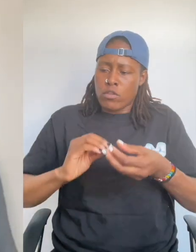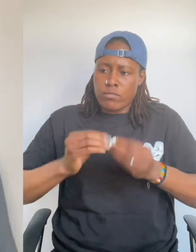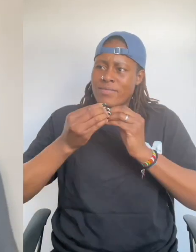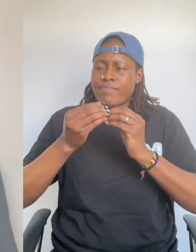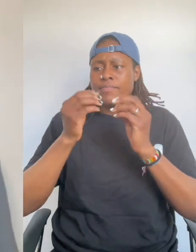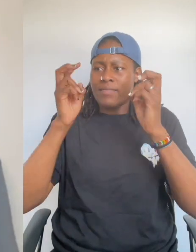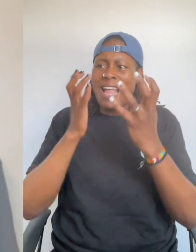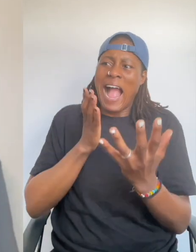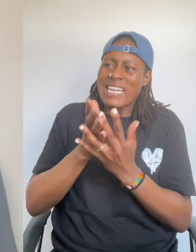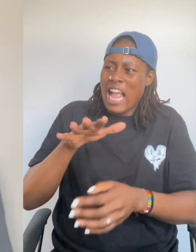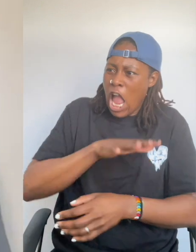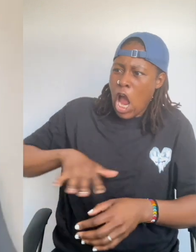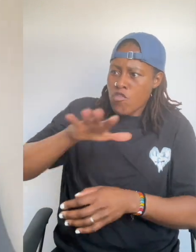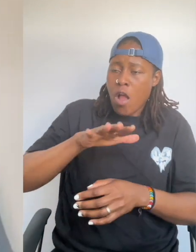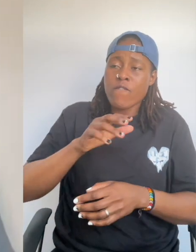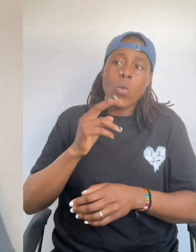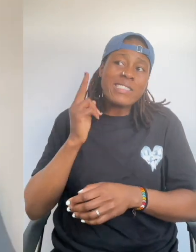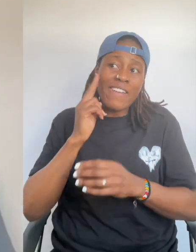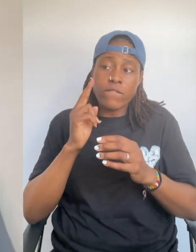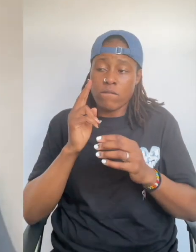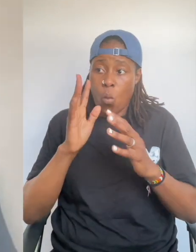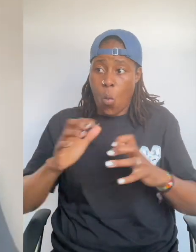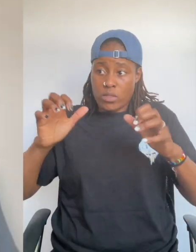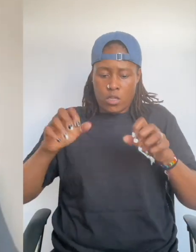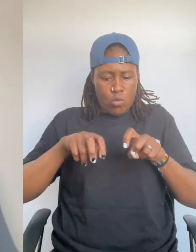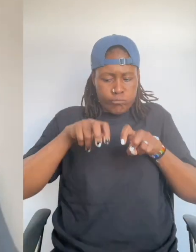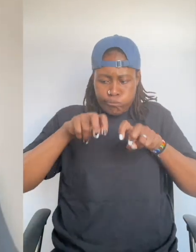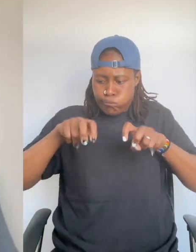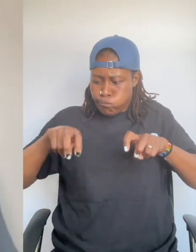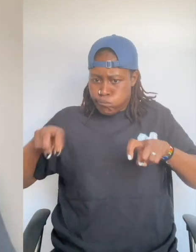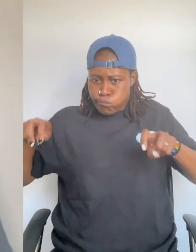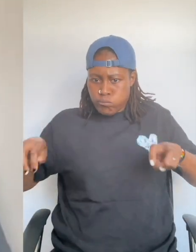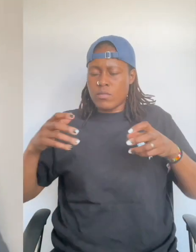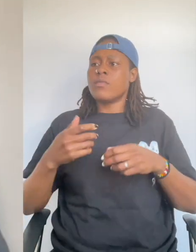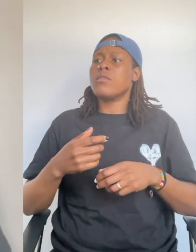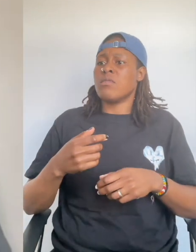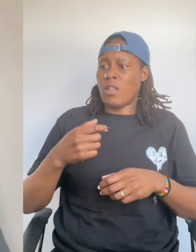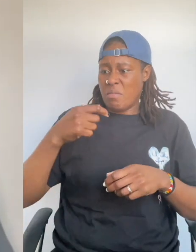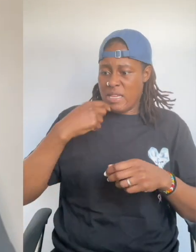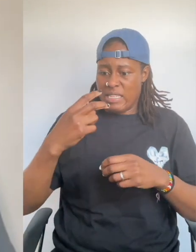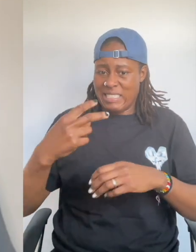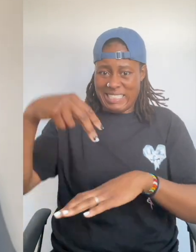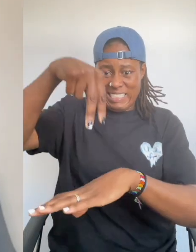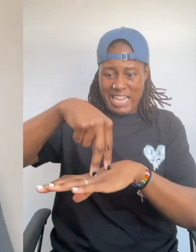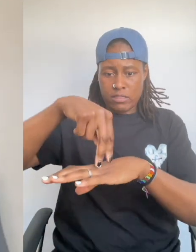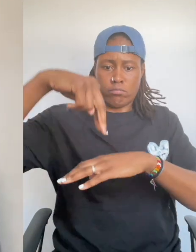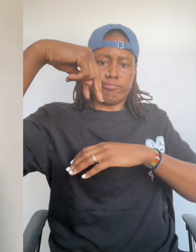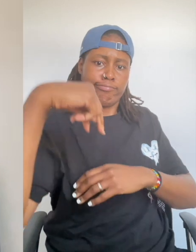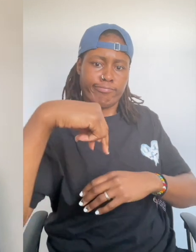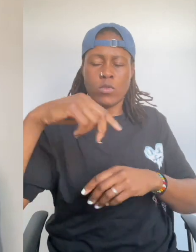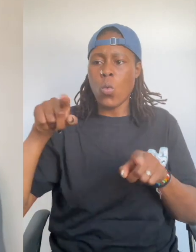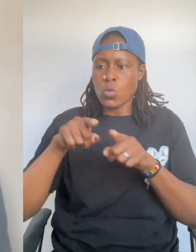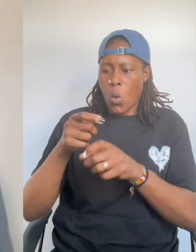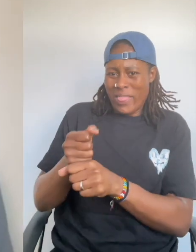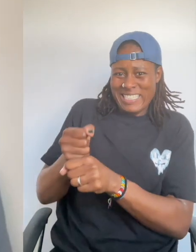where, you know, all the deaf audience members were seated. And so, you know, they had me set up there. They had a stand